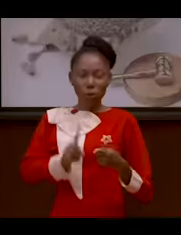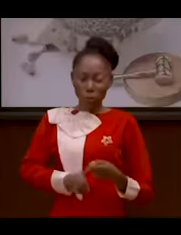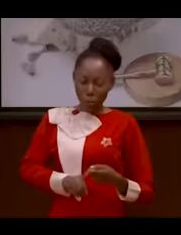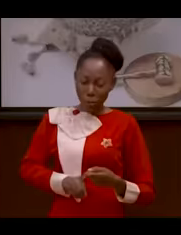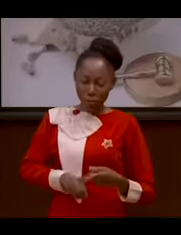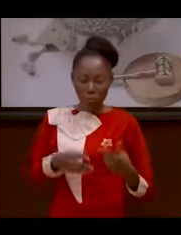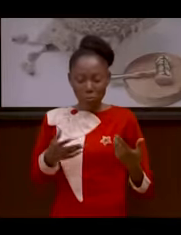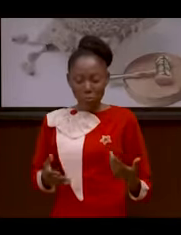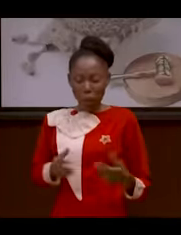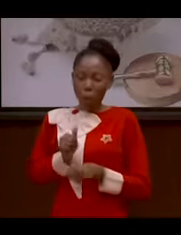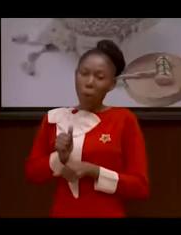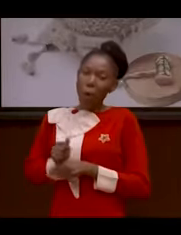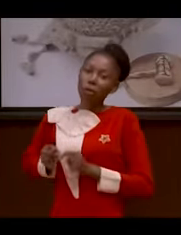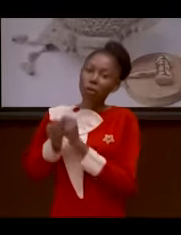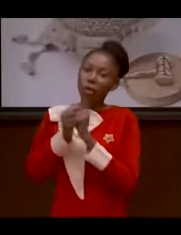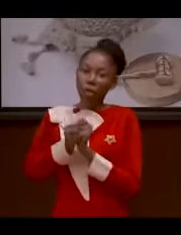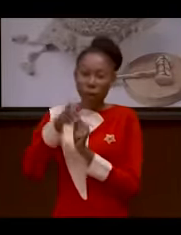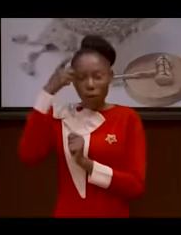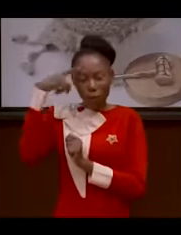line, the